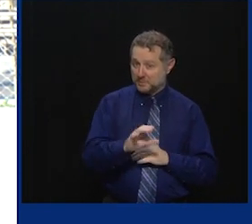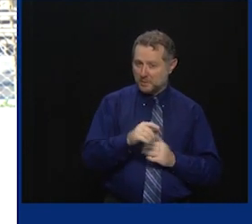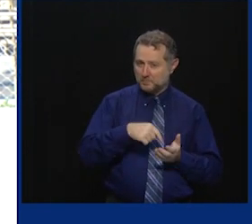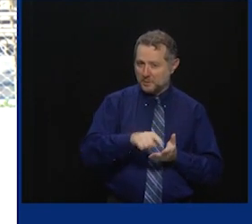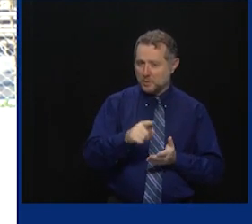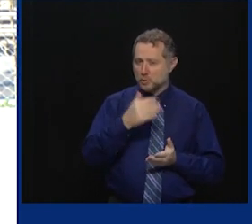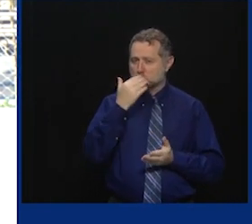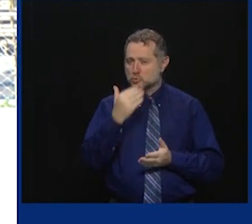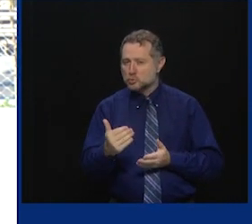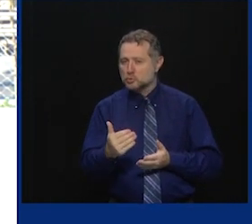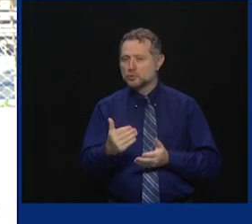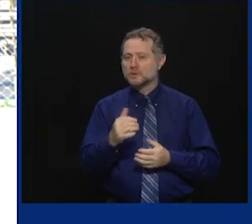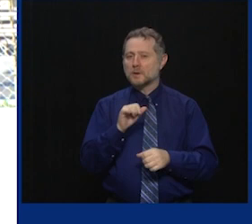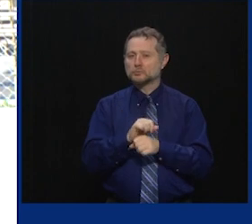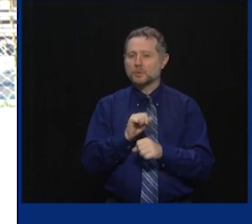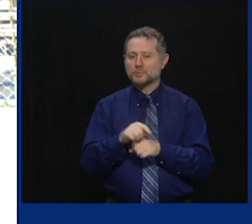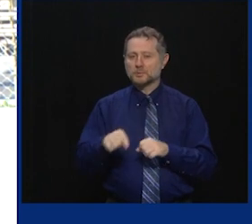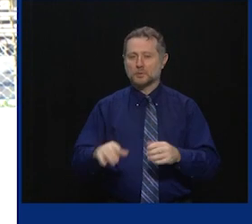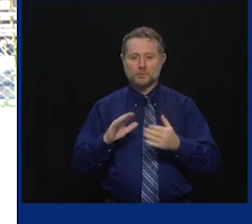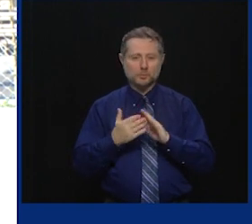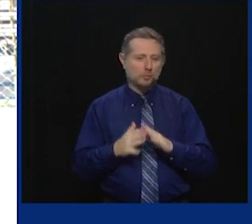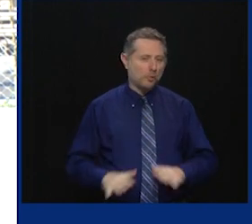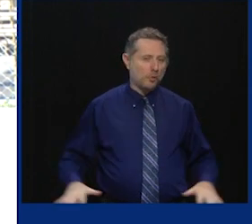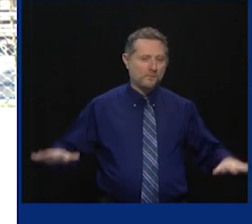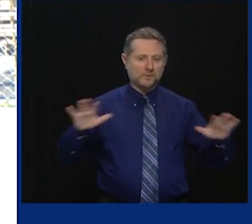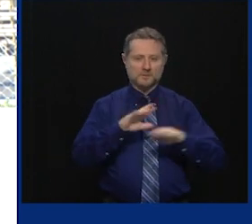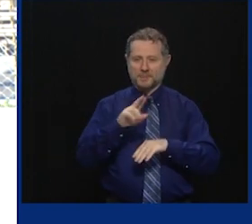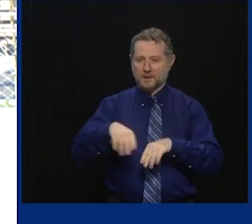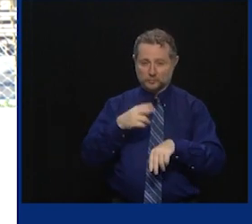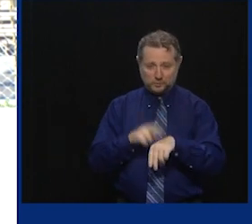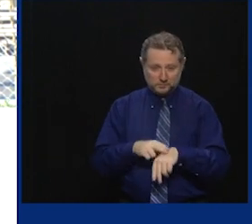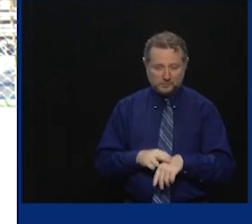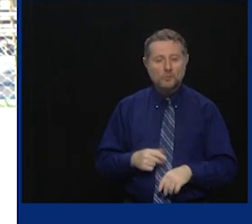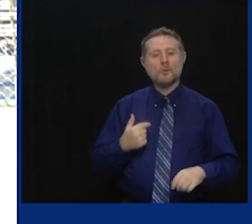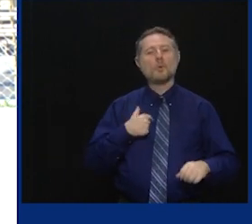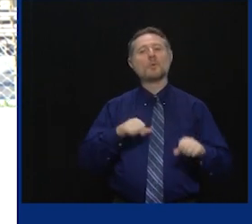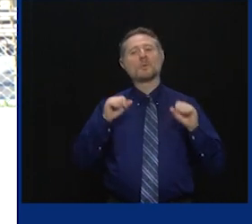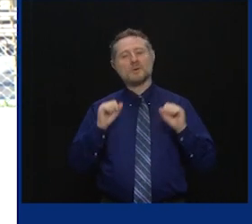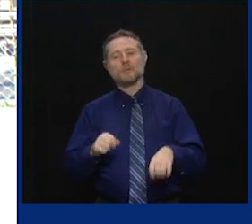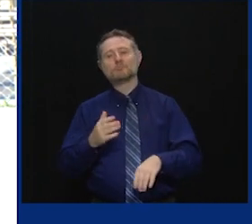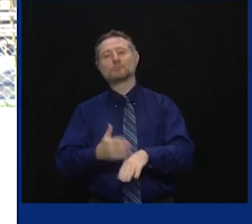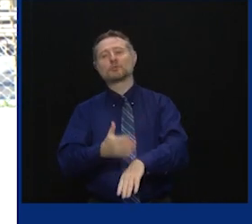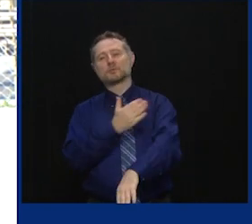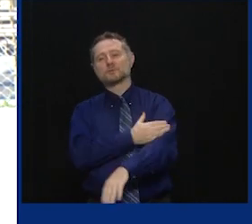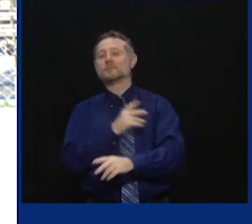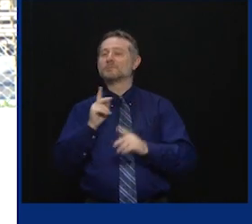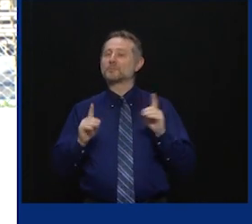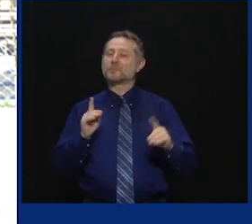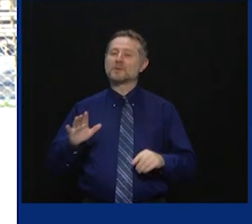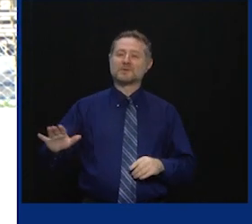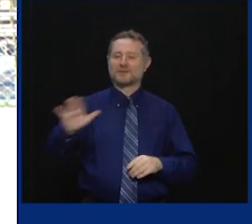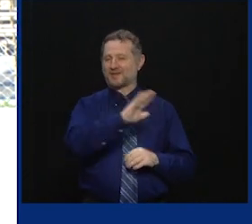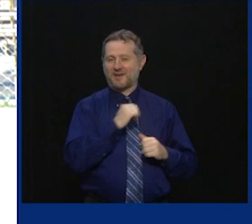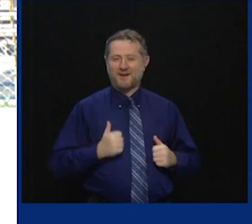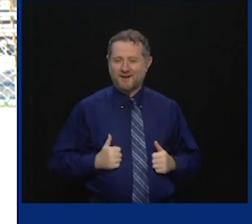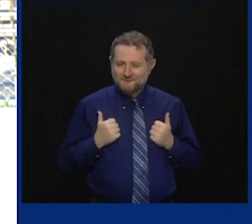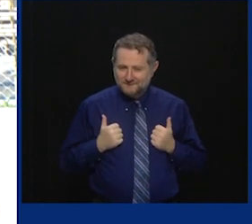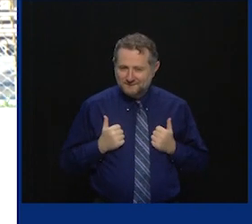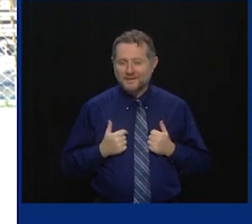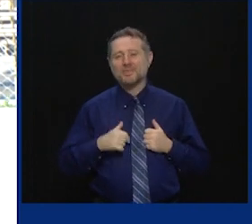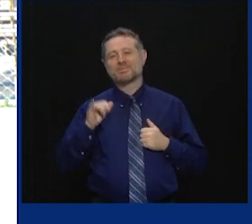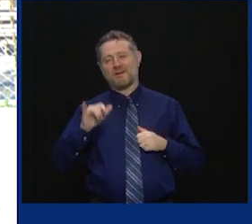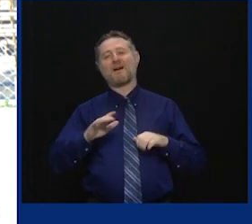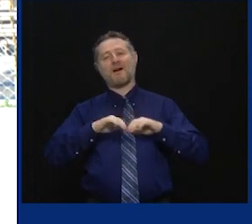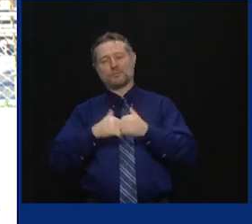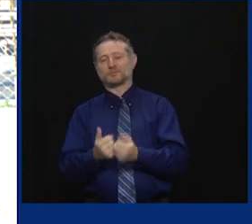nationwide, and we can fundamentally change and improve people's lives. That's how we create stronger,